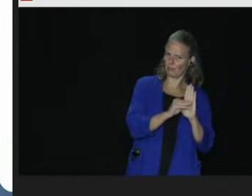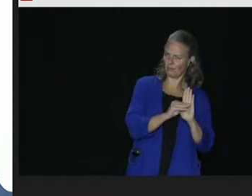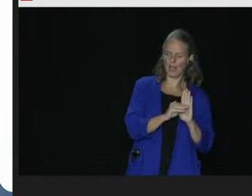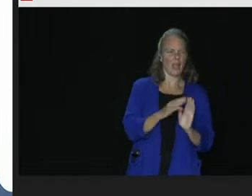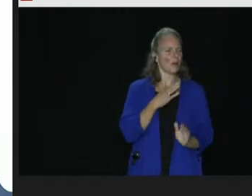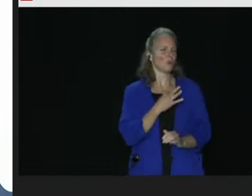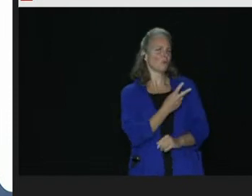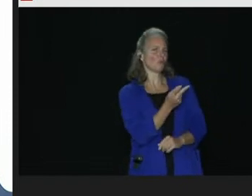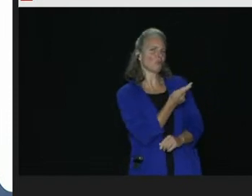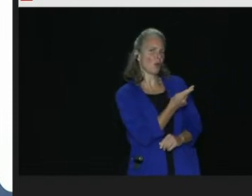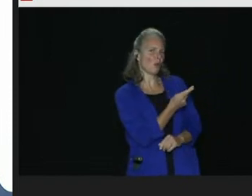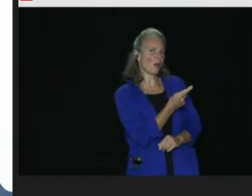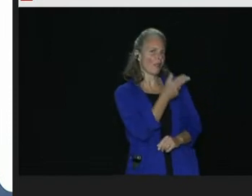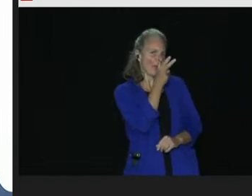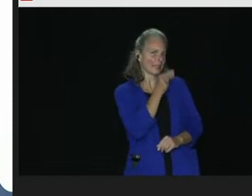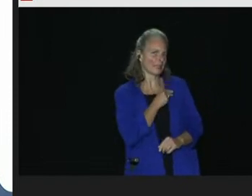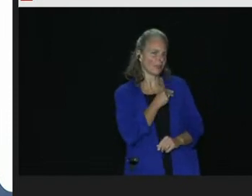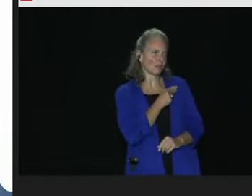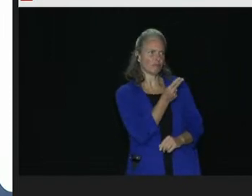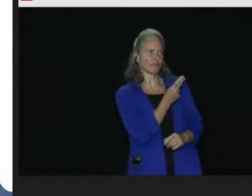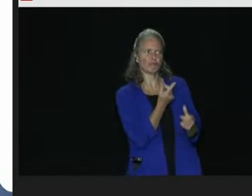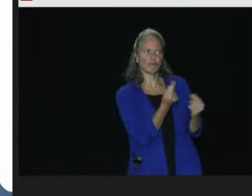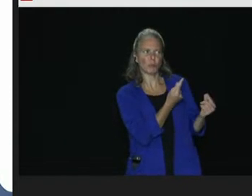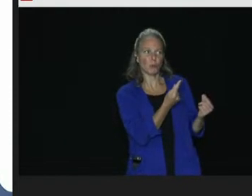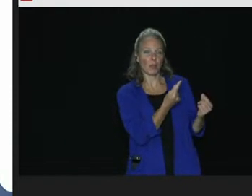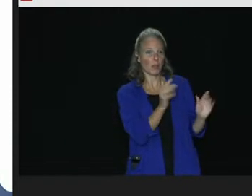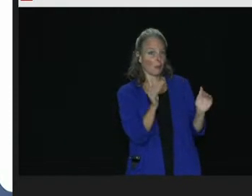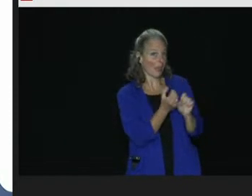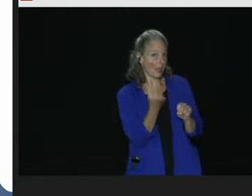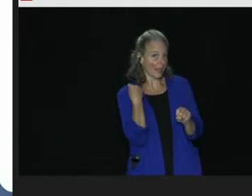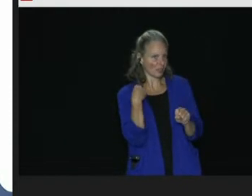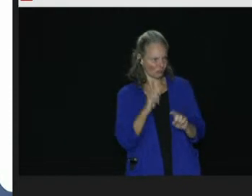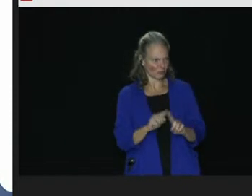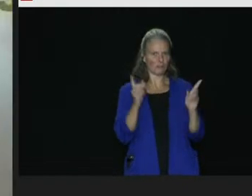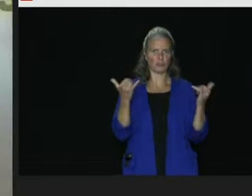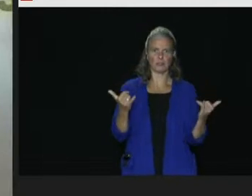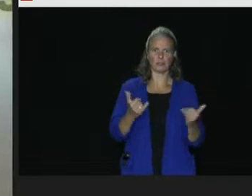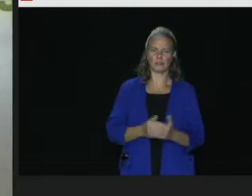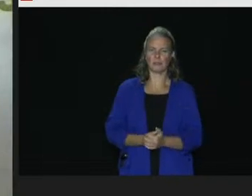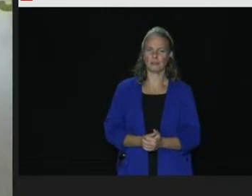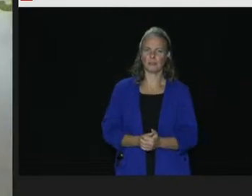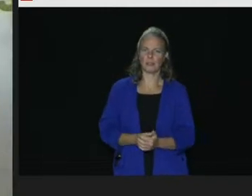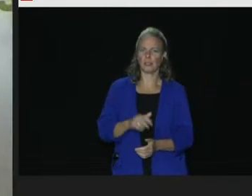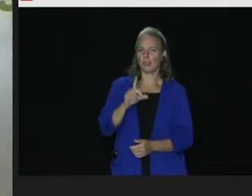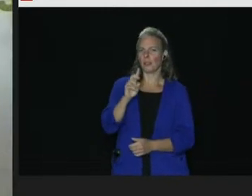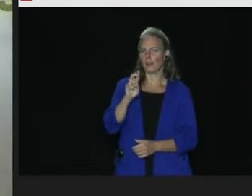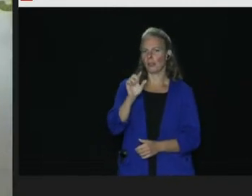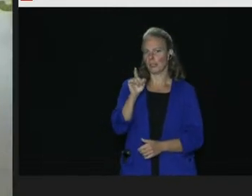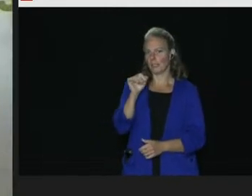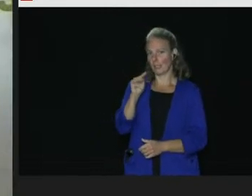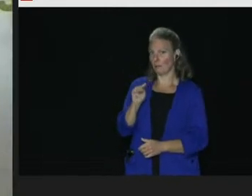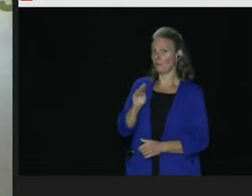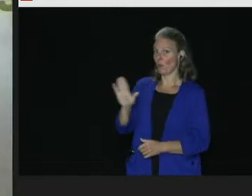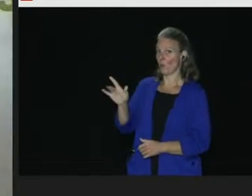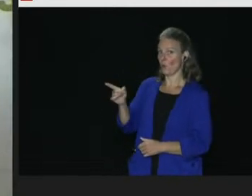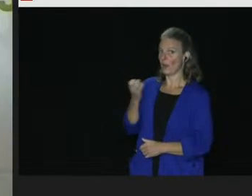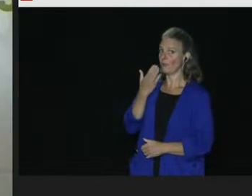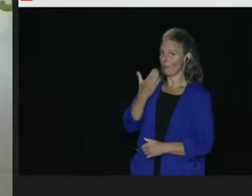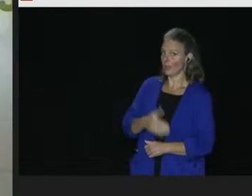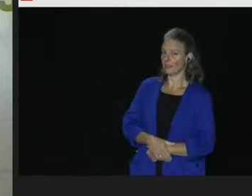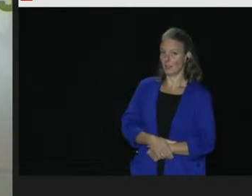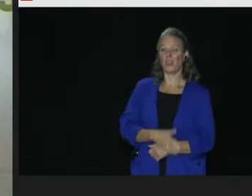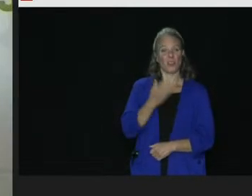this year? Because it is different from last year. Yes, thank you for the question. And it is a different